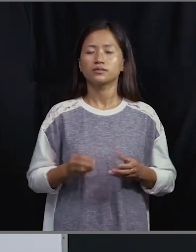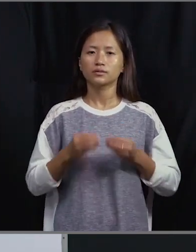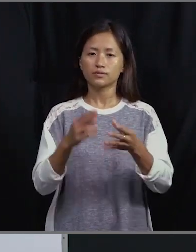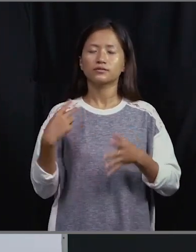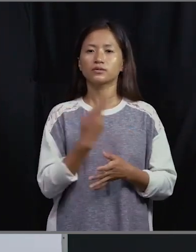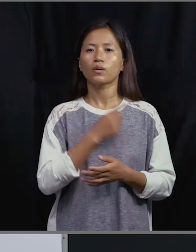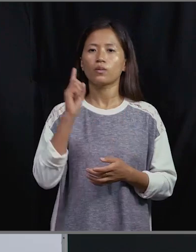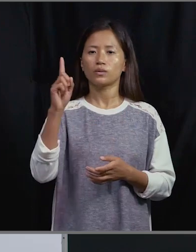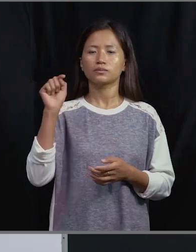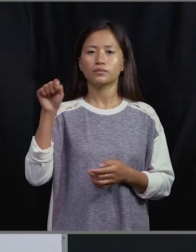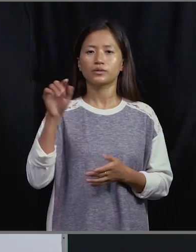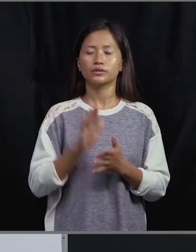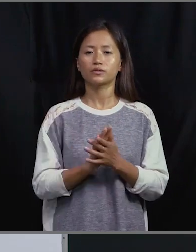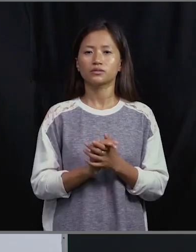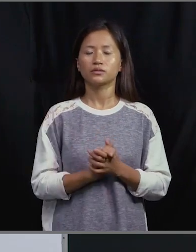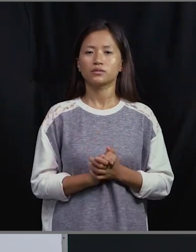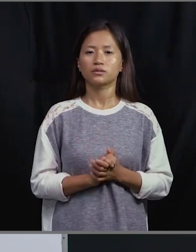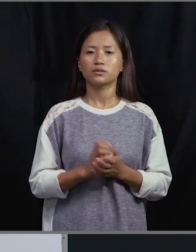us